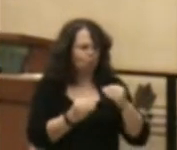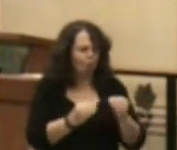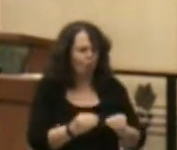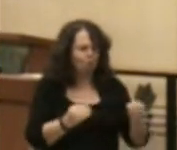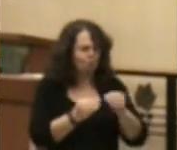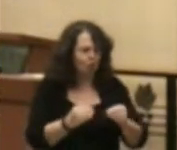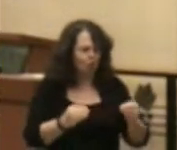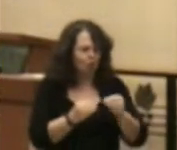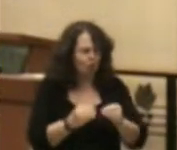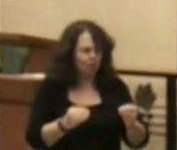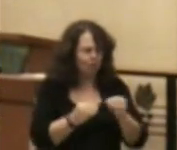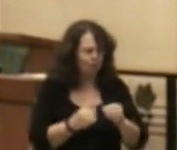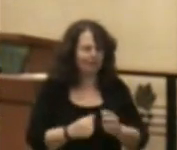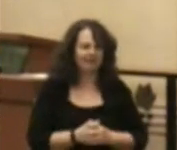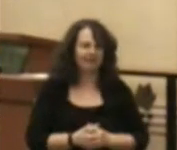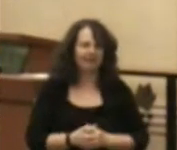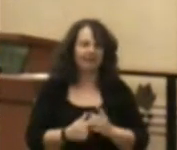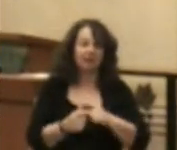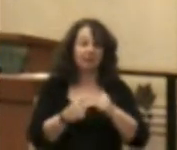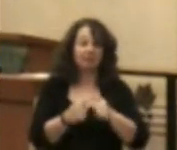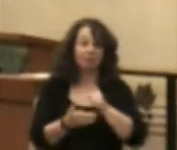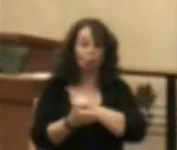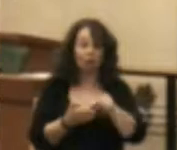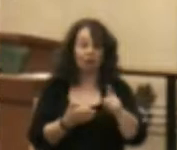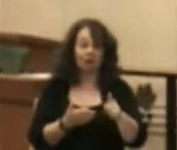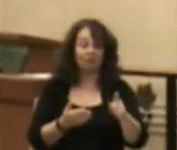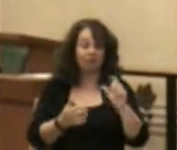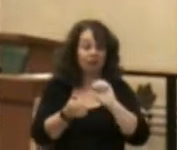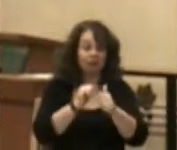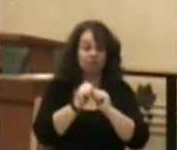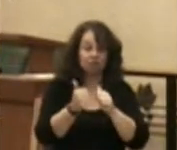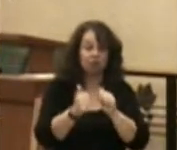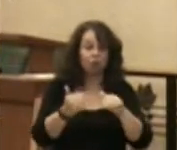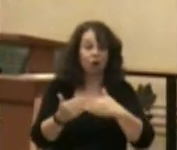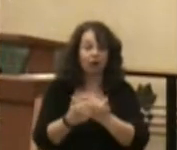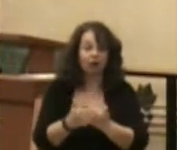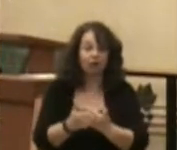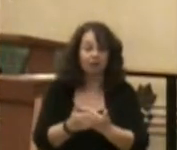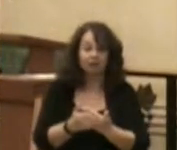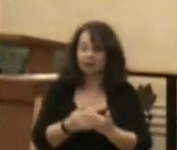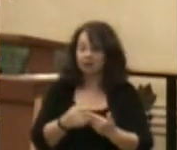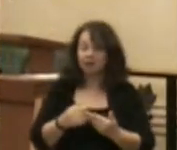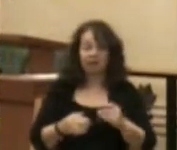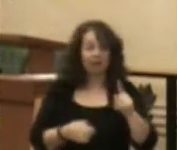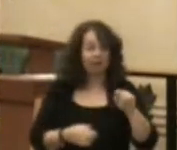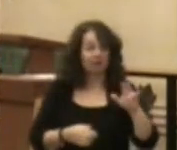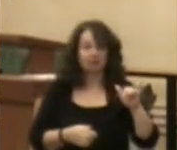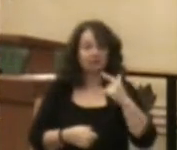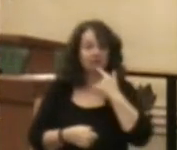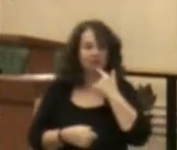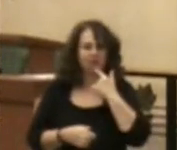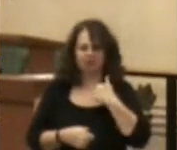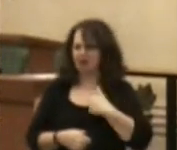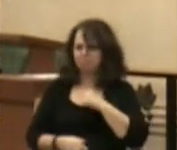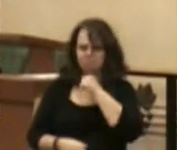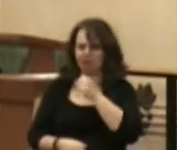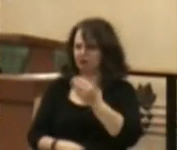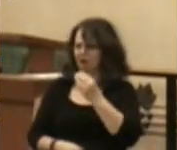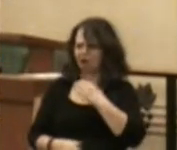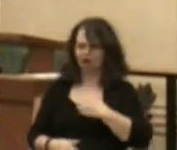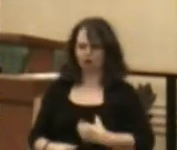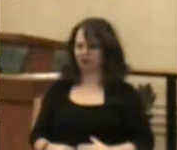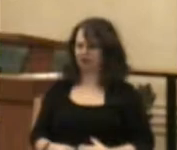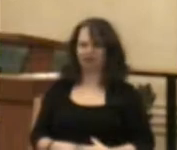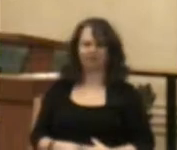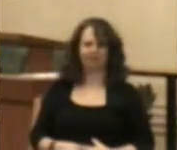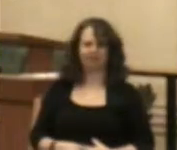plate. But then the week of the contest came, and Timmy declared that he was not hungry anymore.